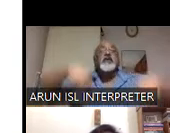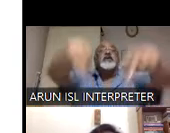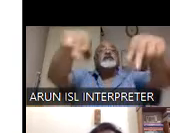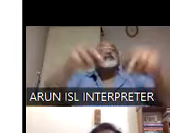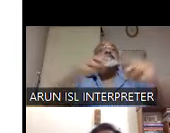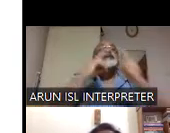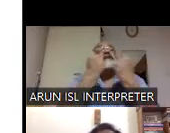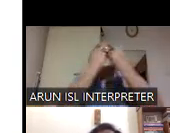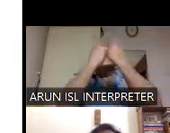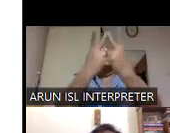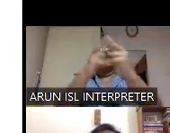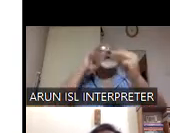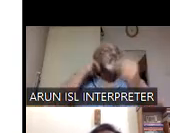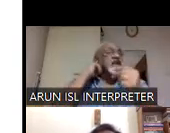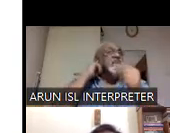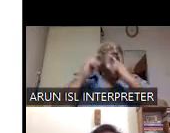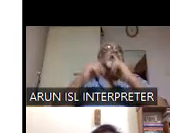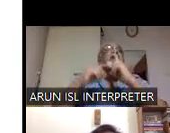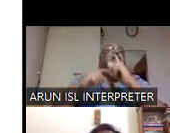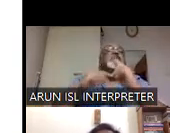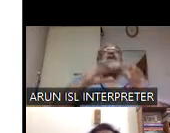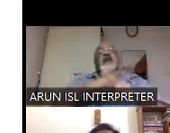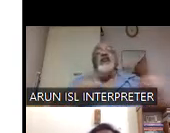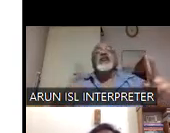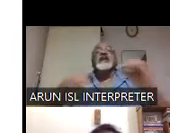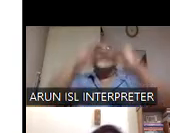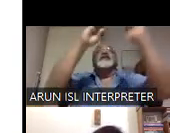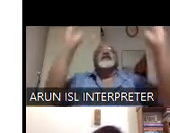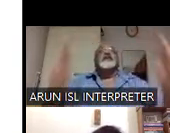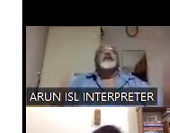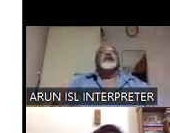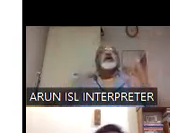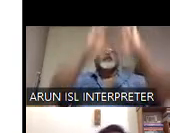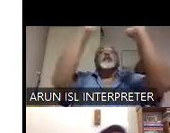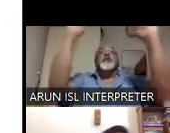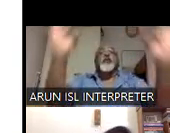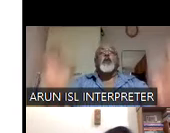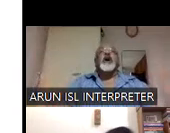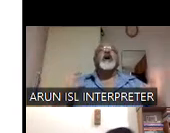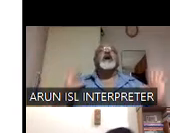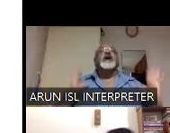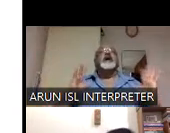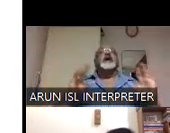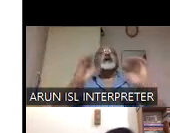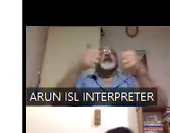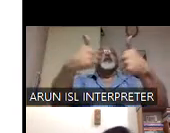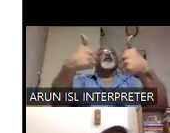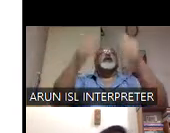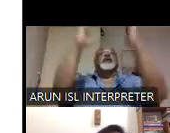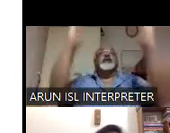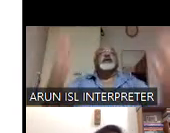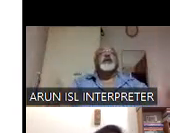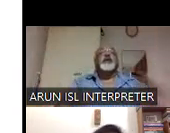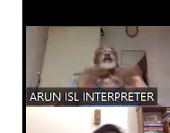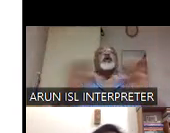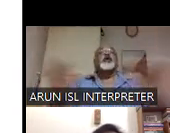to see, able to hear. So our world was designed to accommodate people who